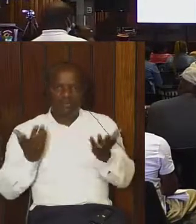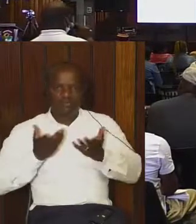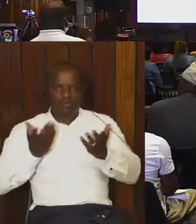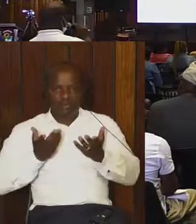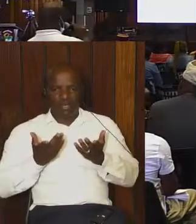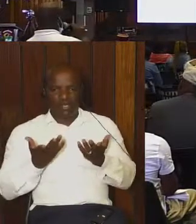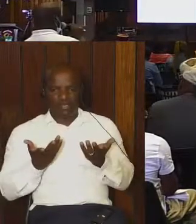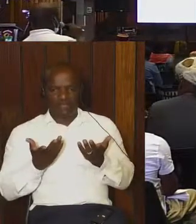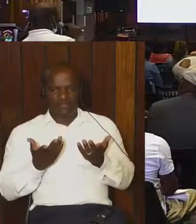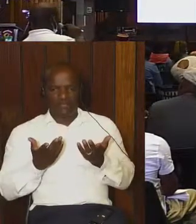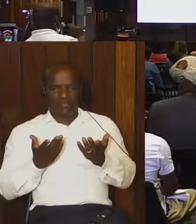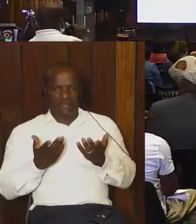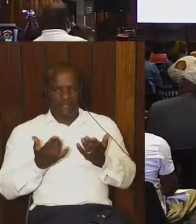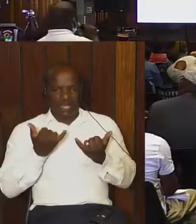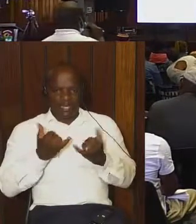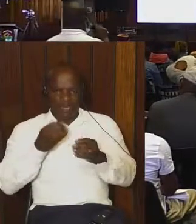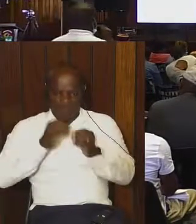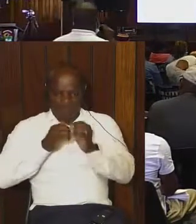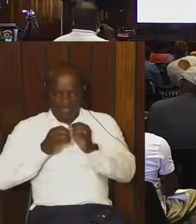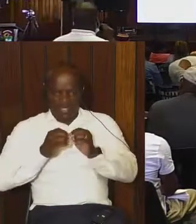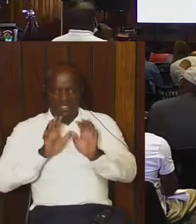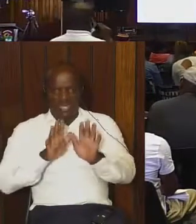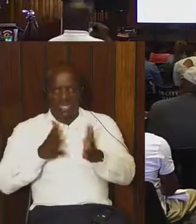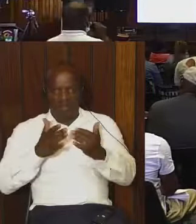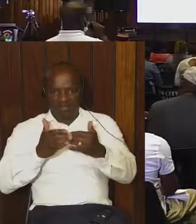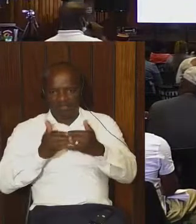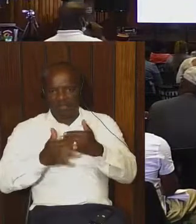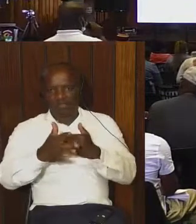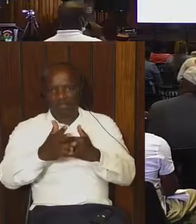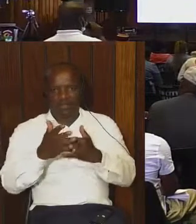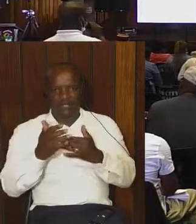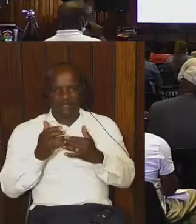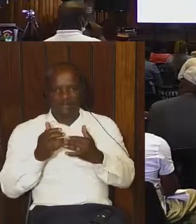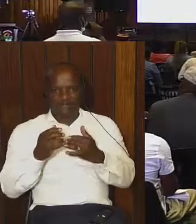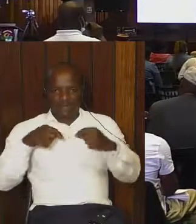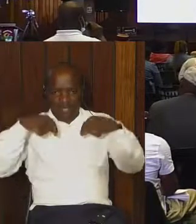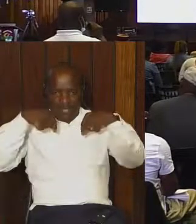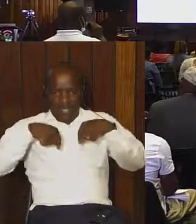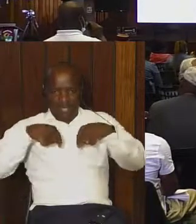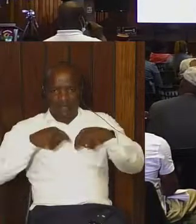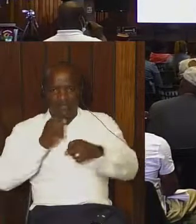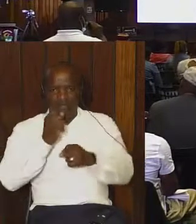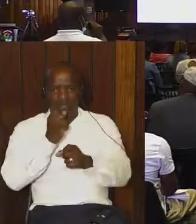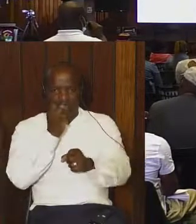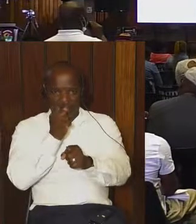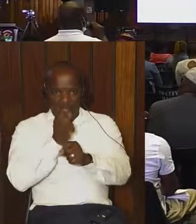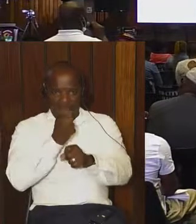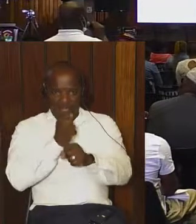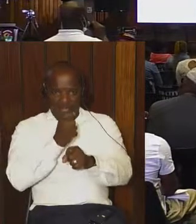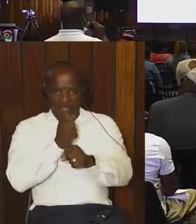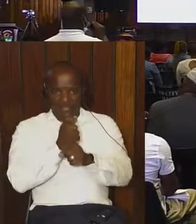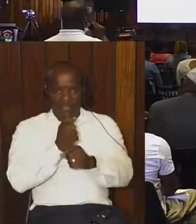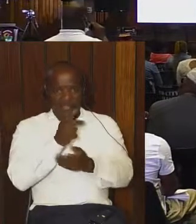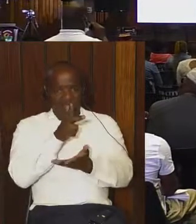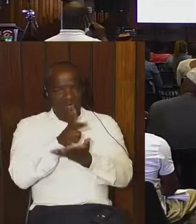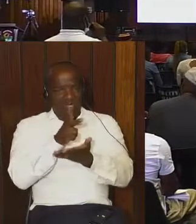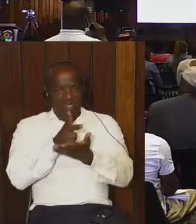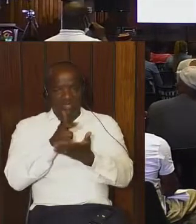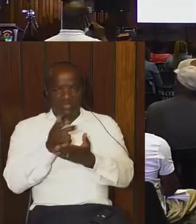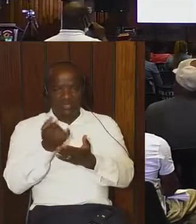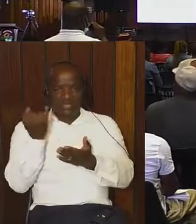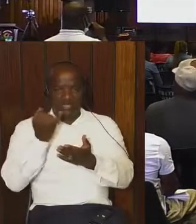is the status quo for now? As we speak, the taxi rank is an elephant zone.